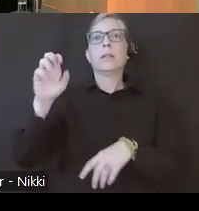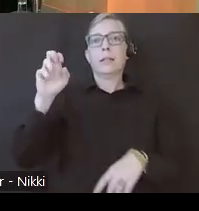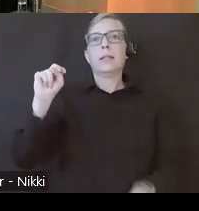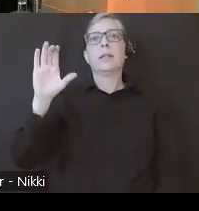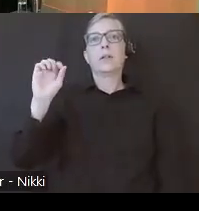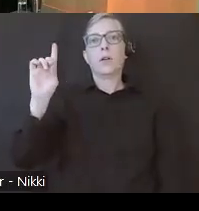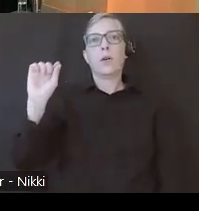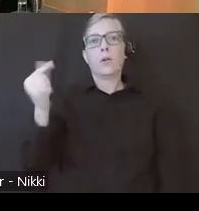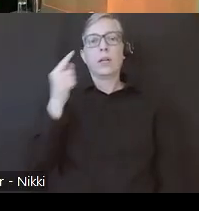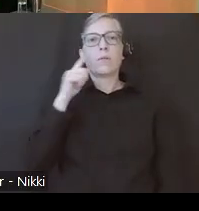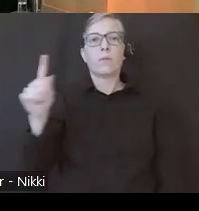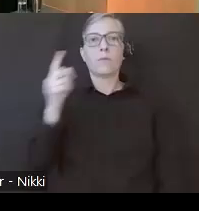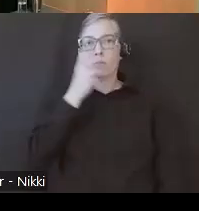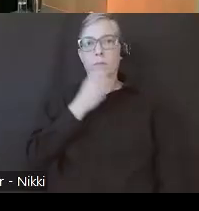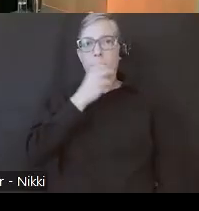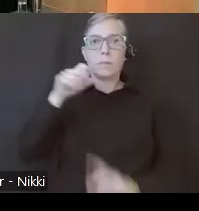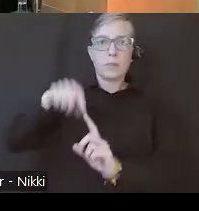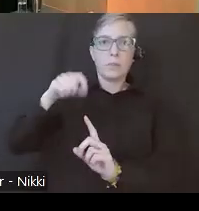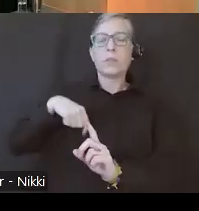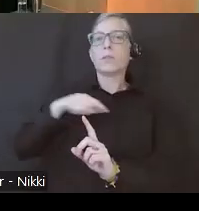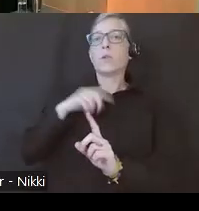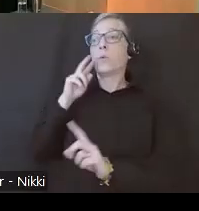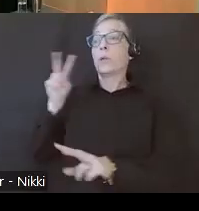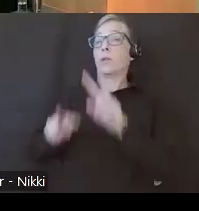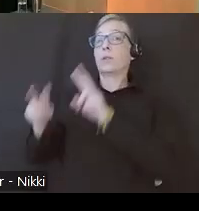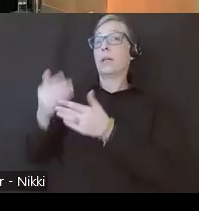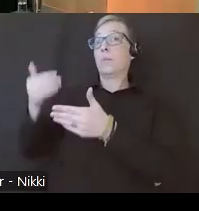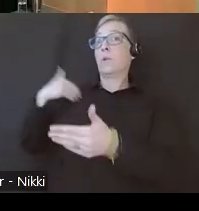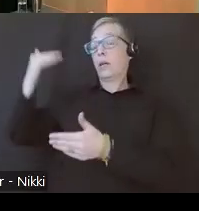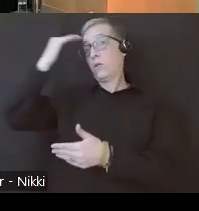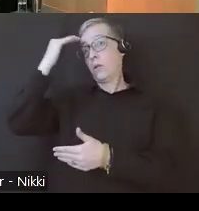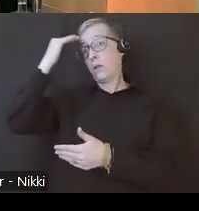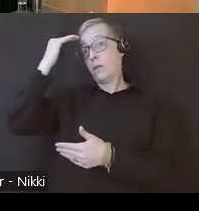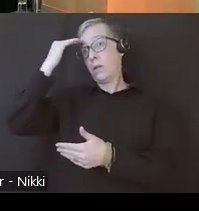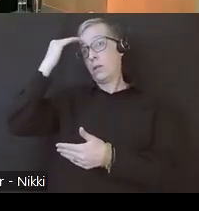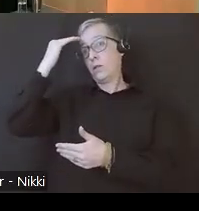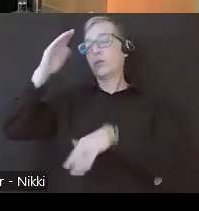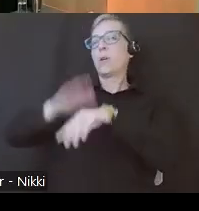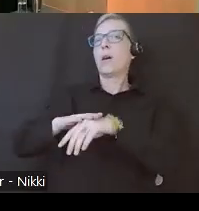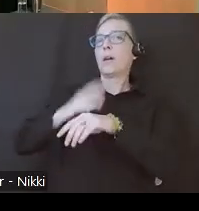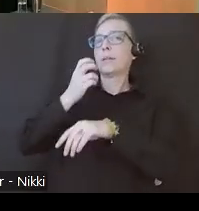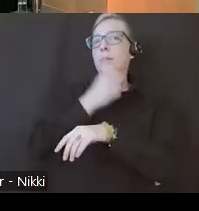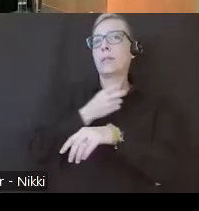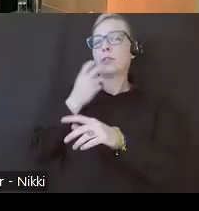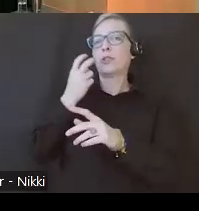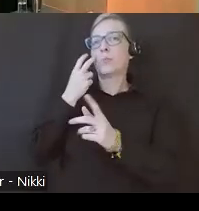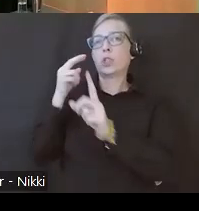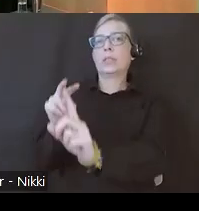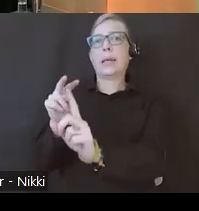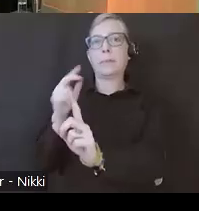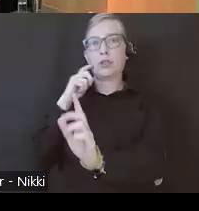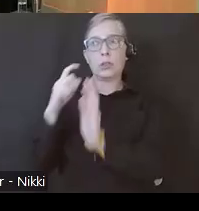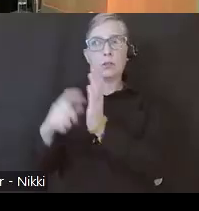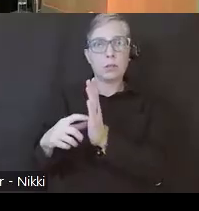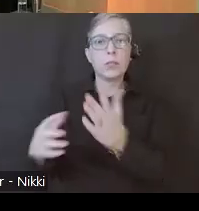we looked at the effects of prior knowledge on speech perception. The results I'm going to talk about here are